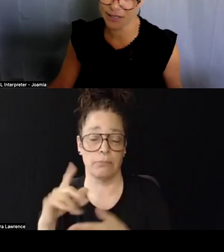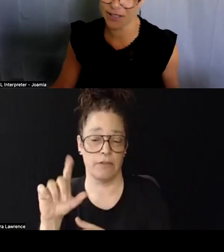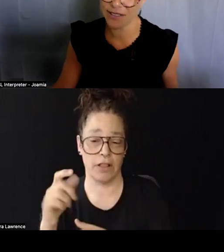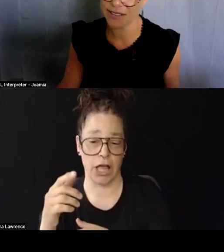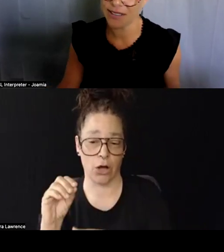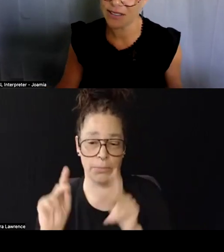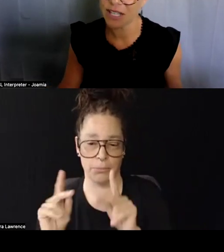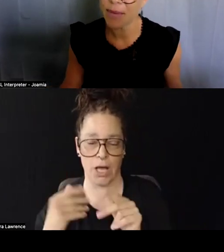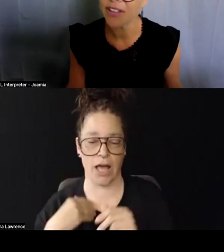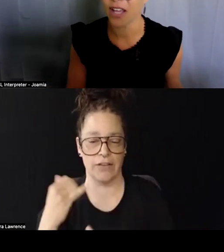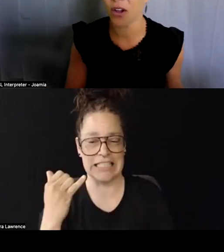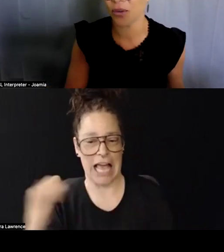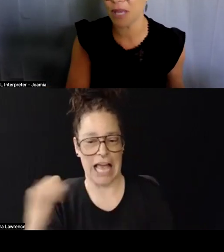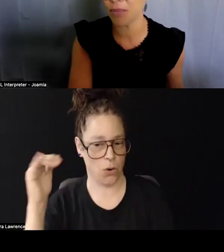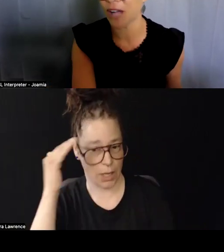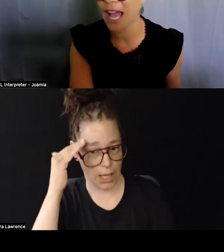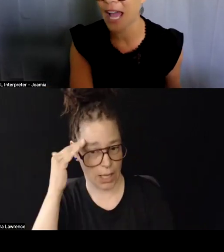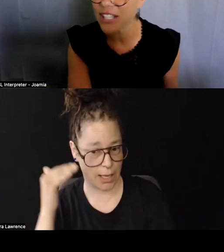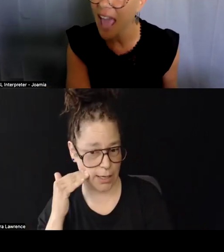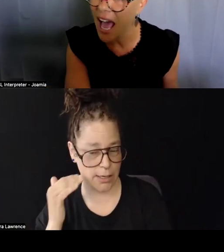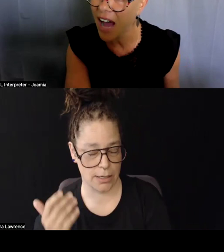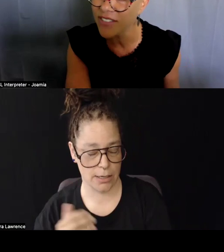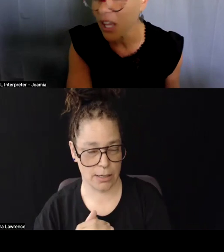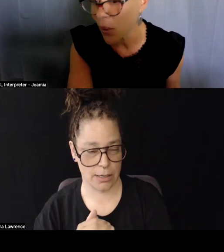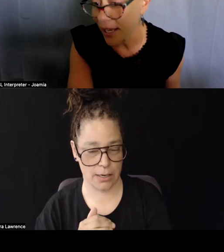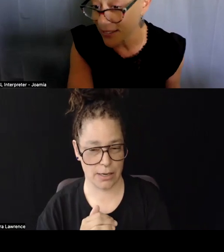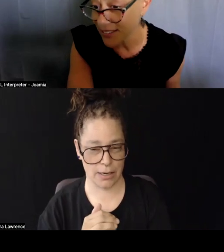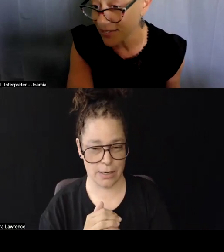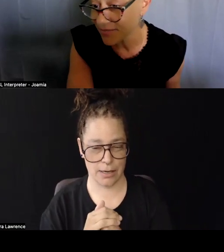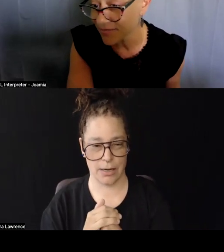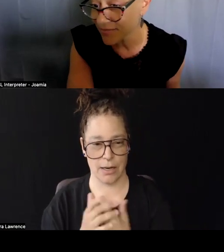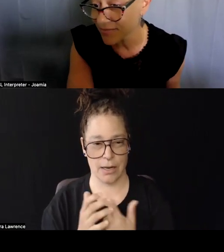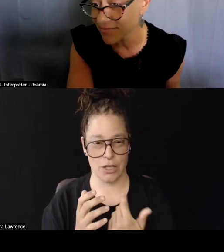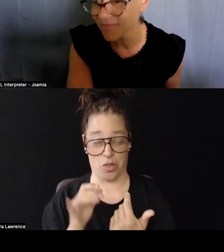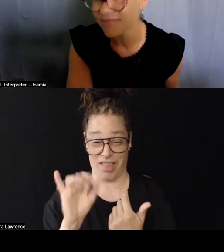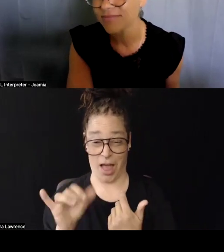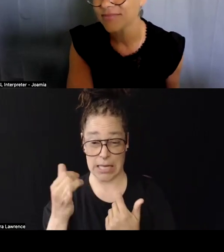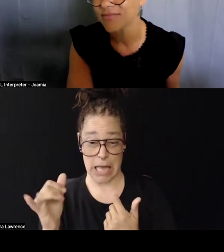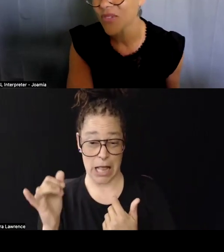but some of the Lego people actually have yellow heads.